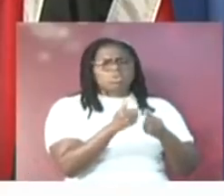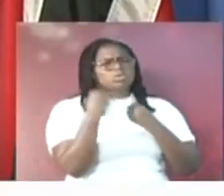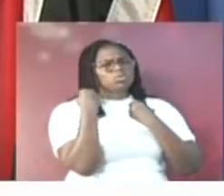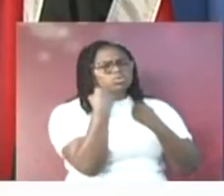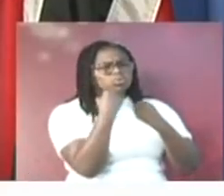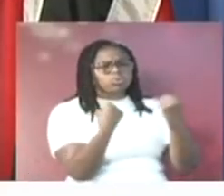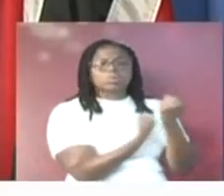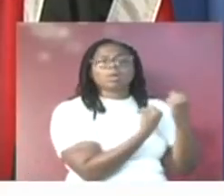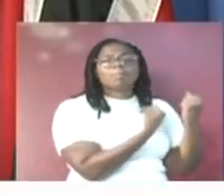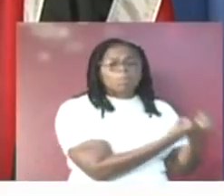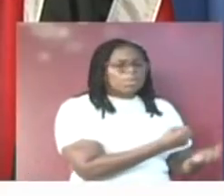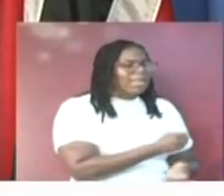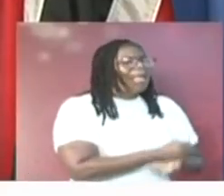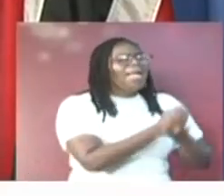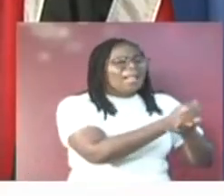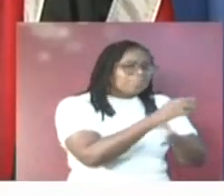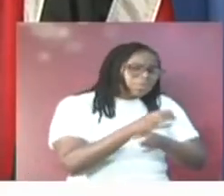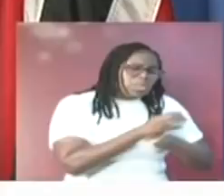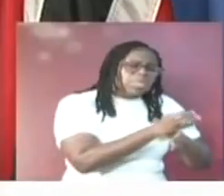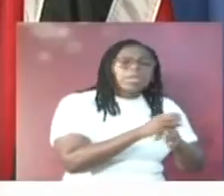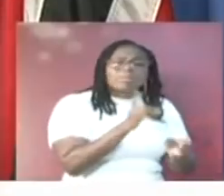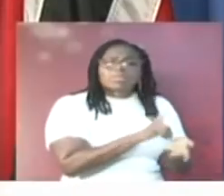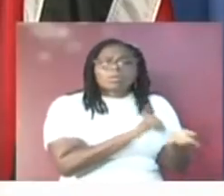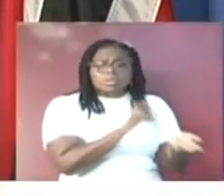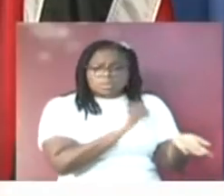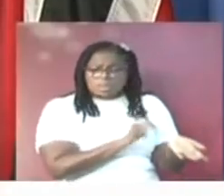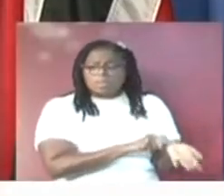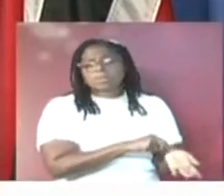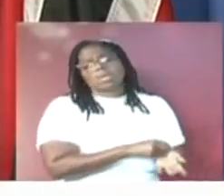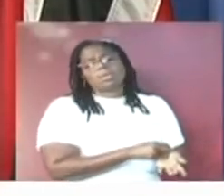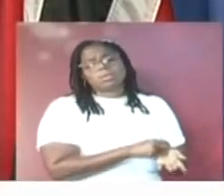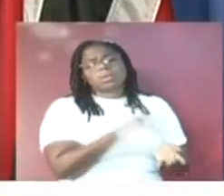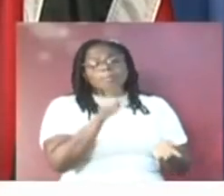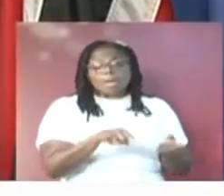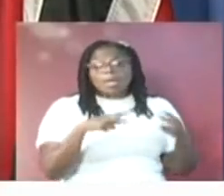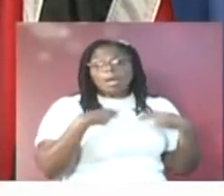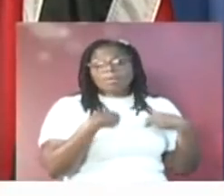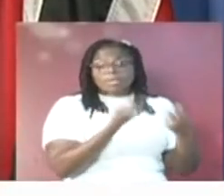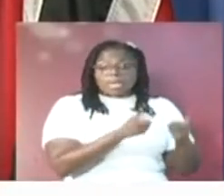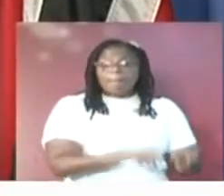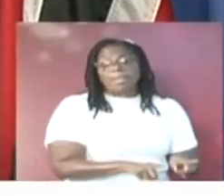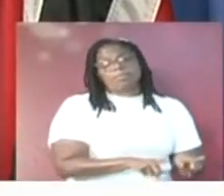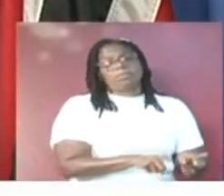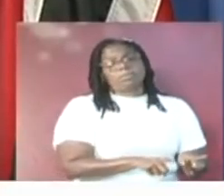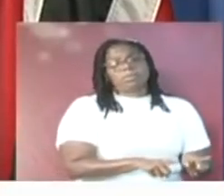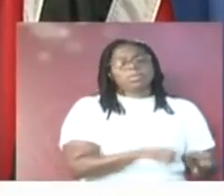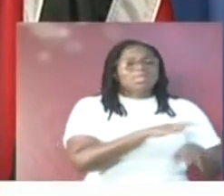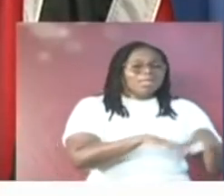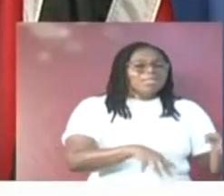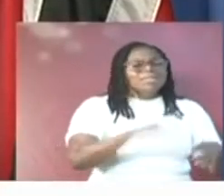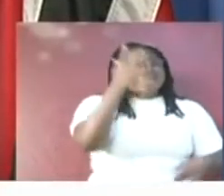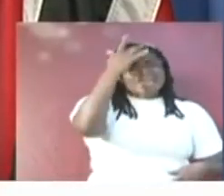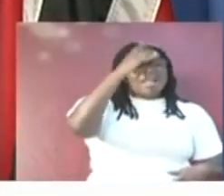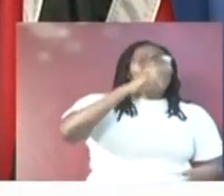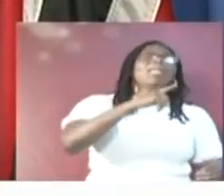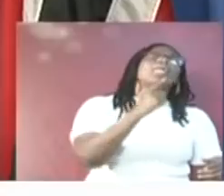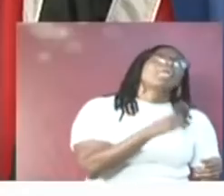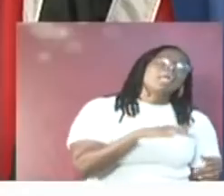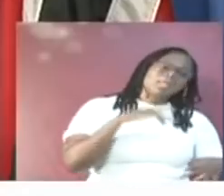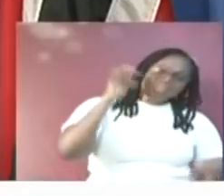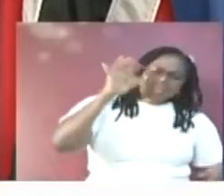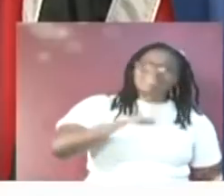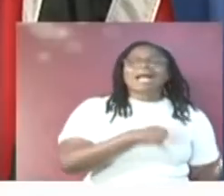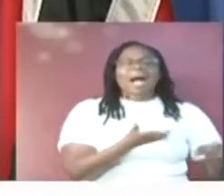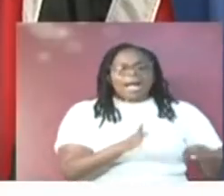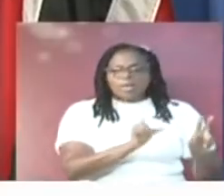that we will take whatever action is necessary to ensure that